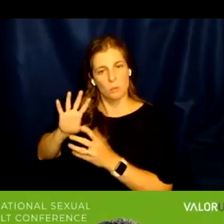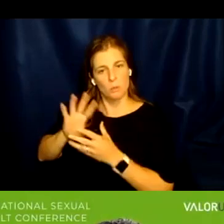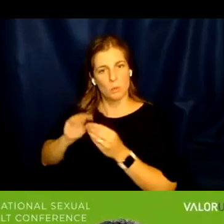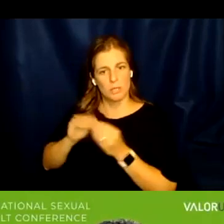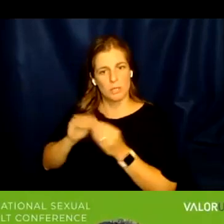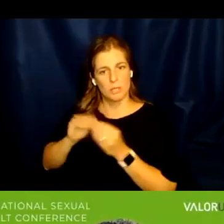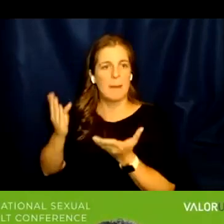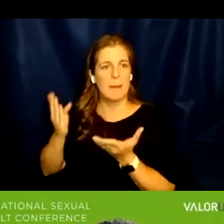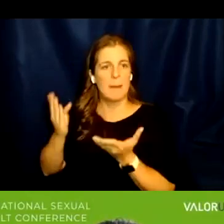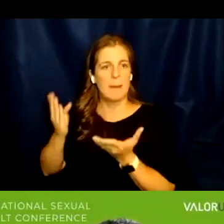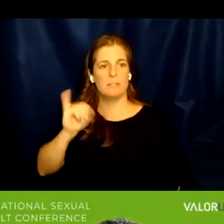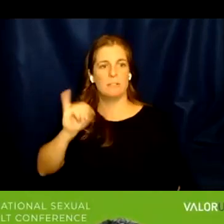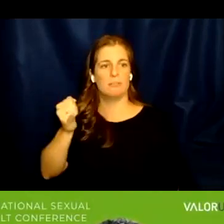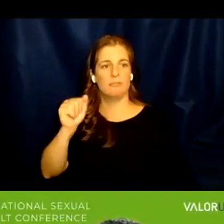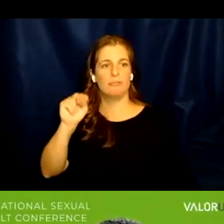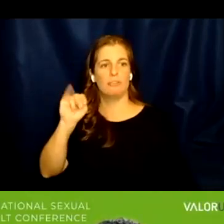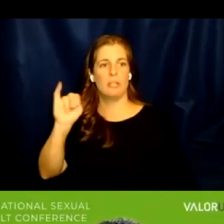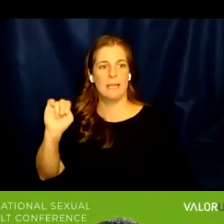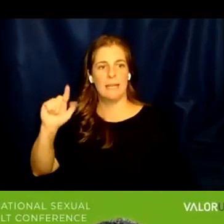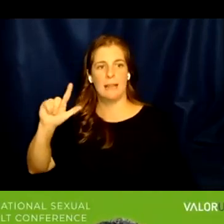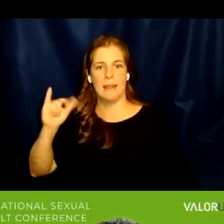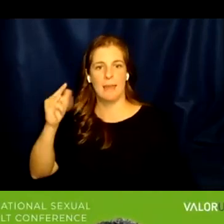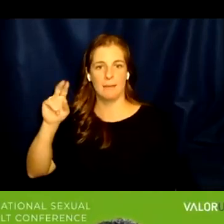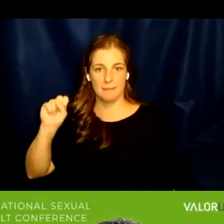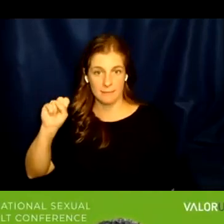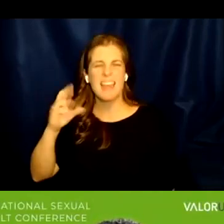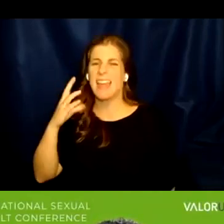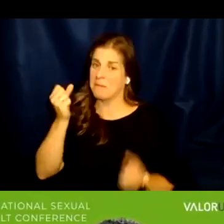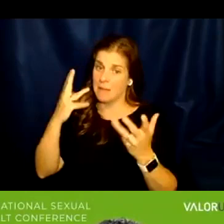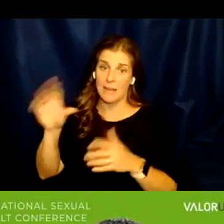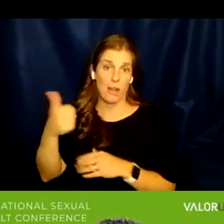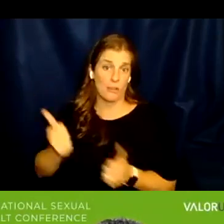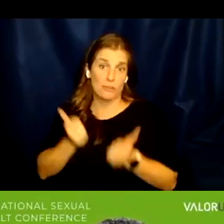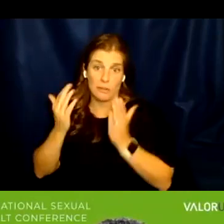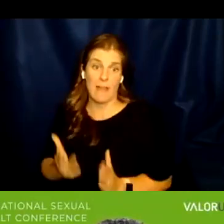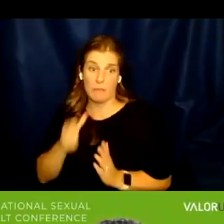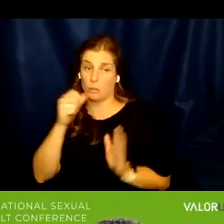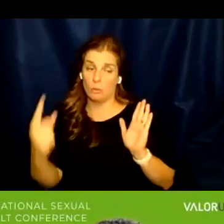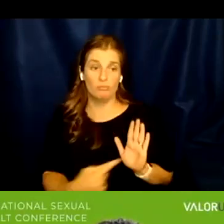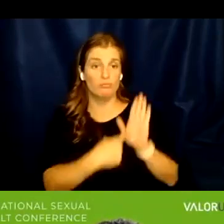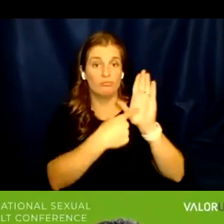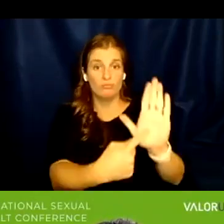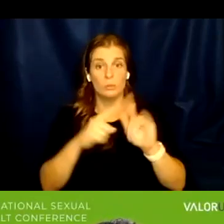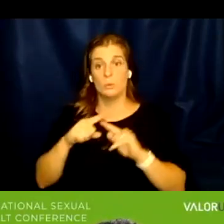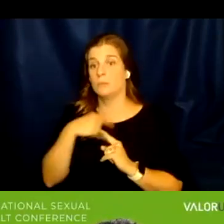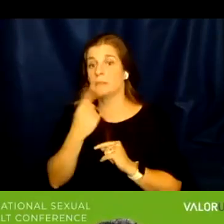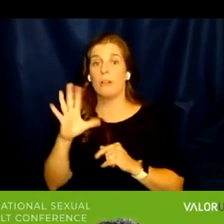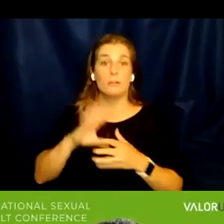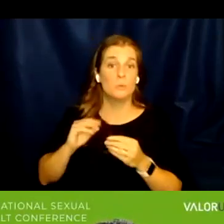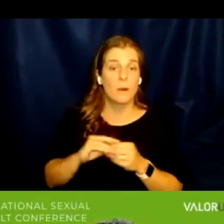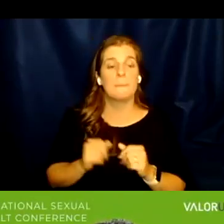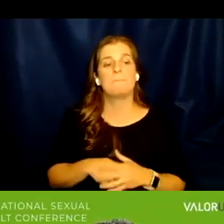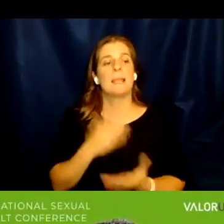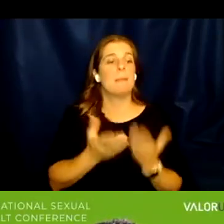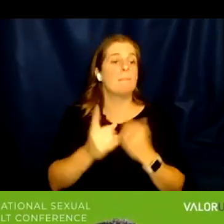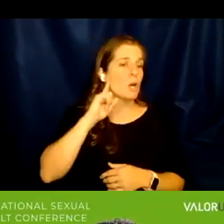Jenny Leggins and many other survivors who came forward. You may have heard the story of